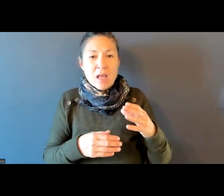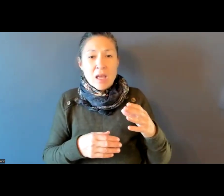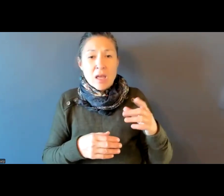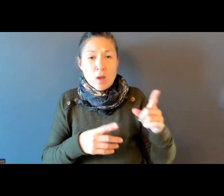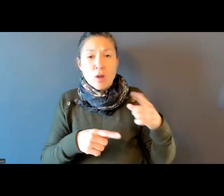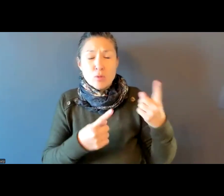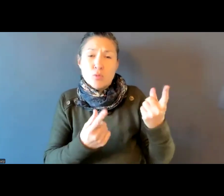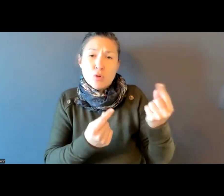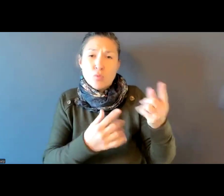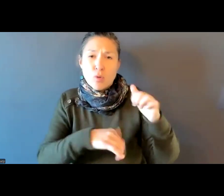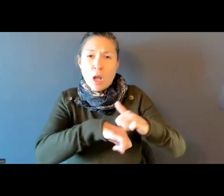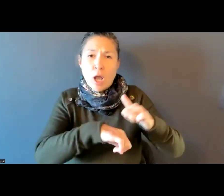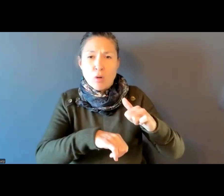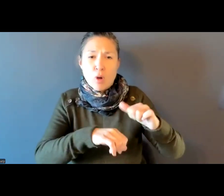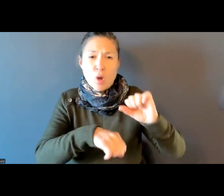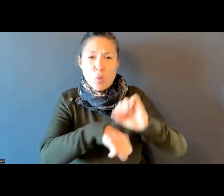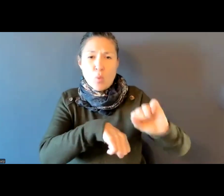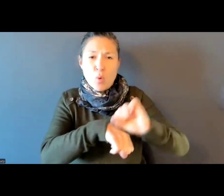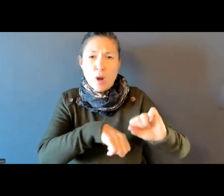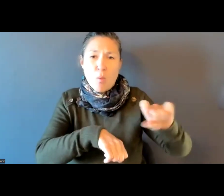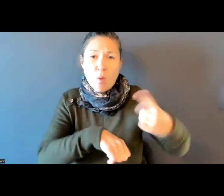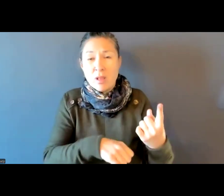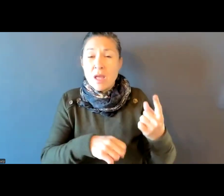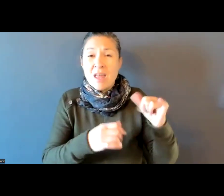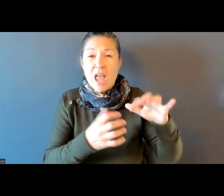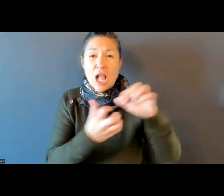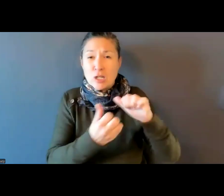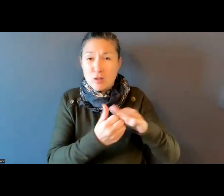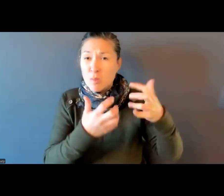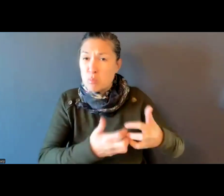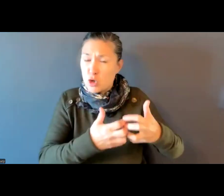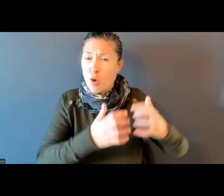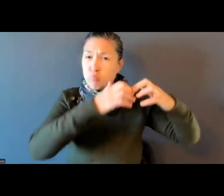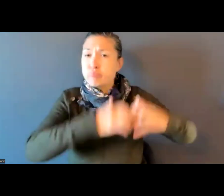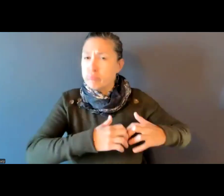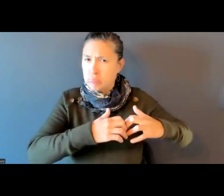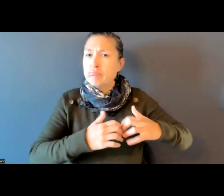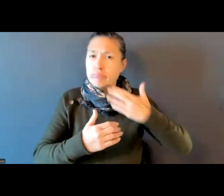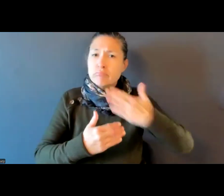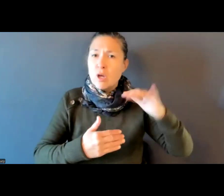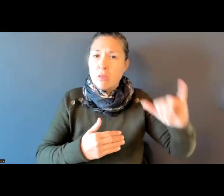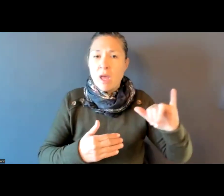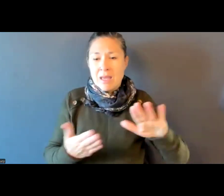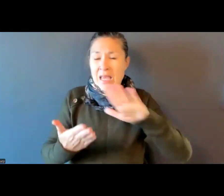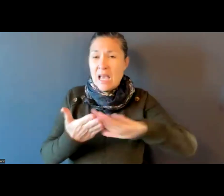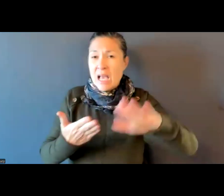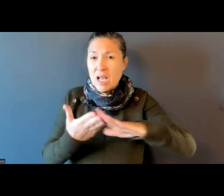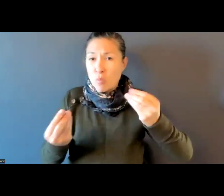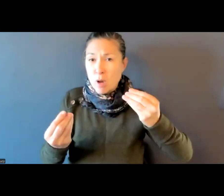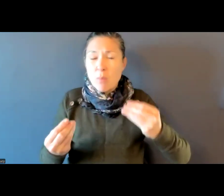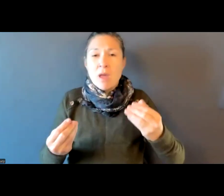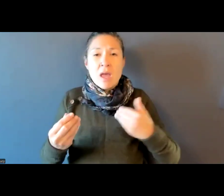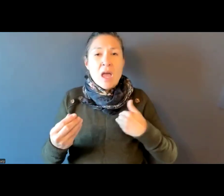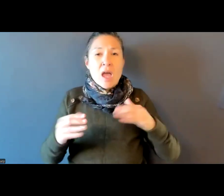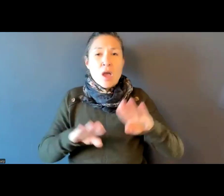have disbanded the crusher, and we appreciate that. They have cleaned up their property, planted grass on slopes